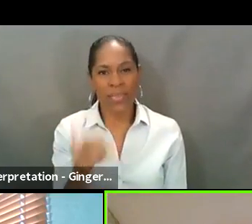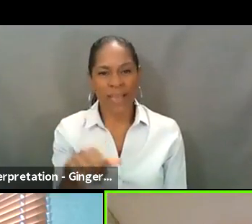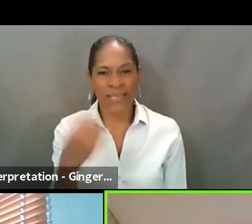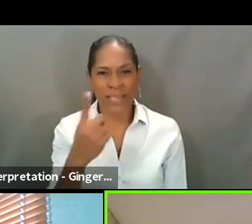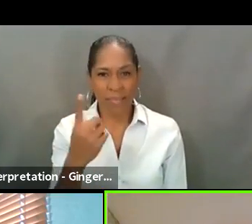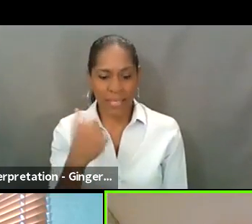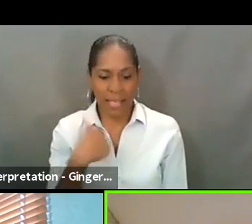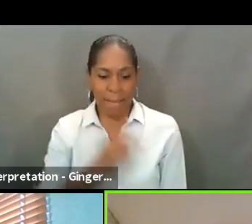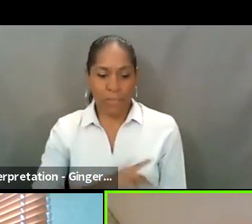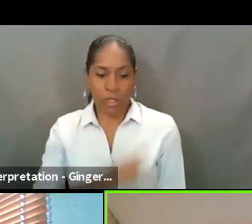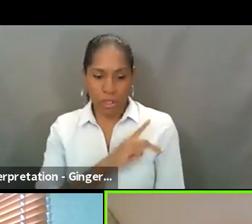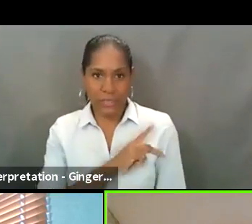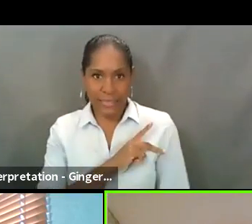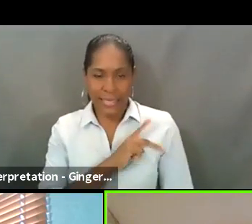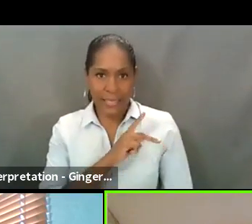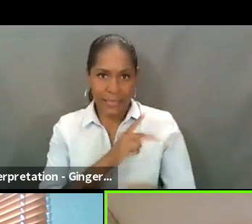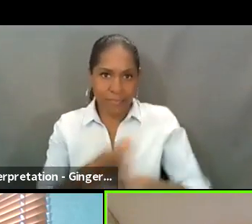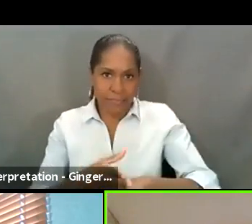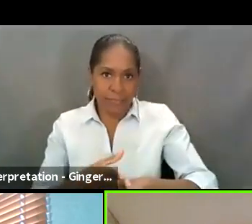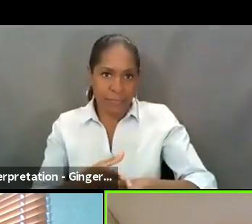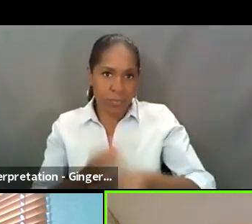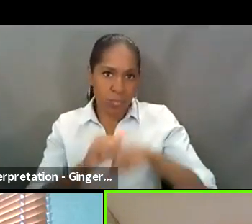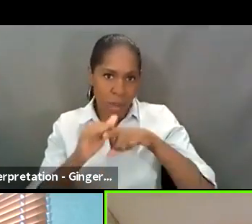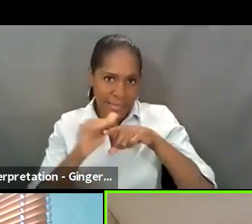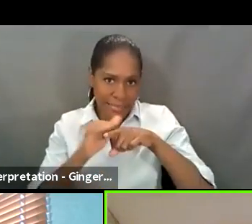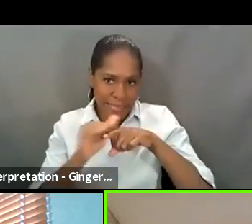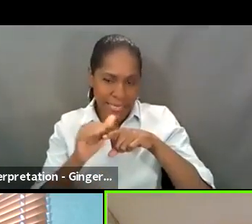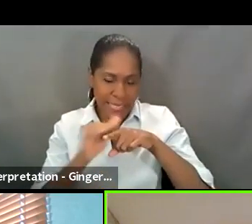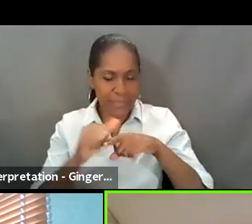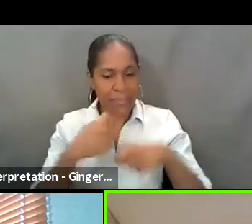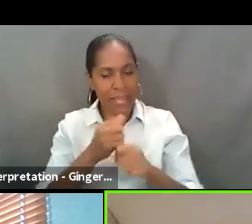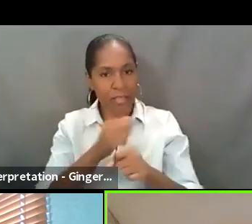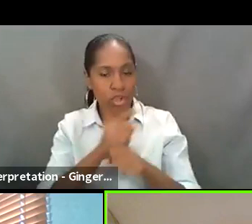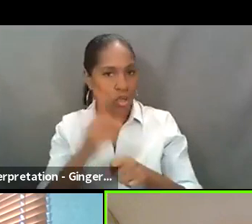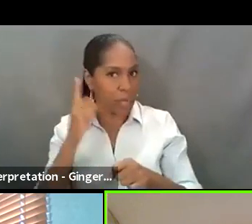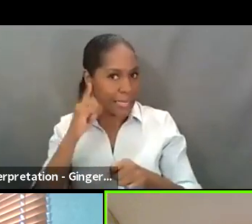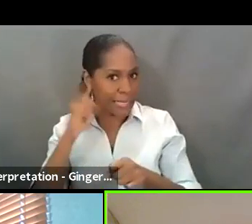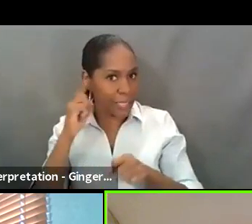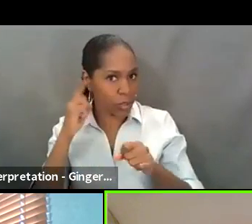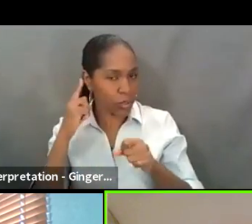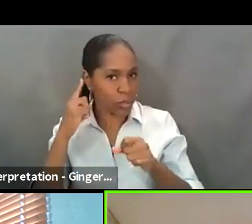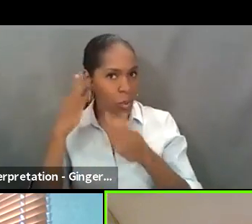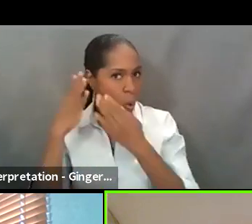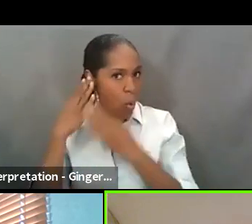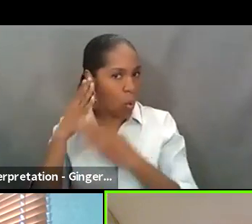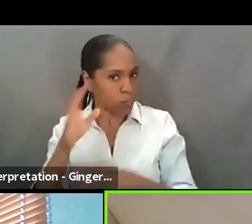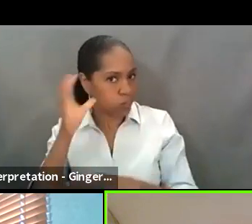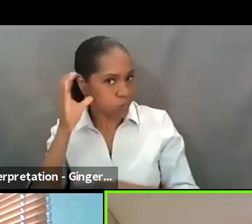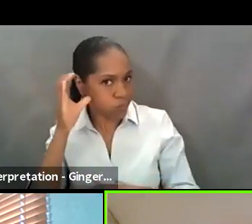just having open ears and listening as much as I am talking.